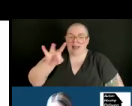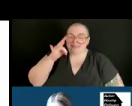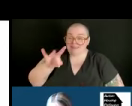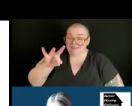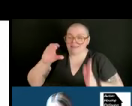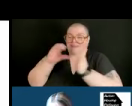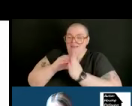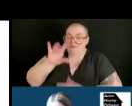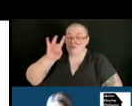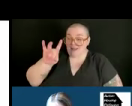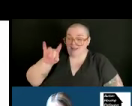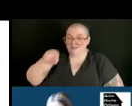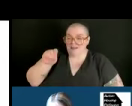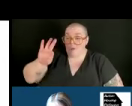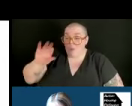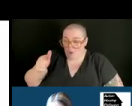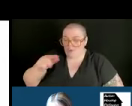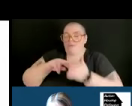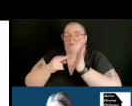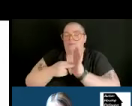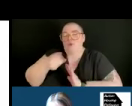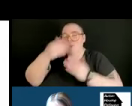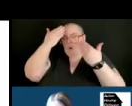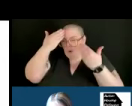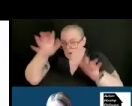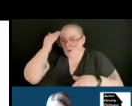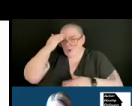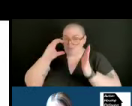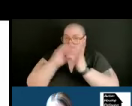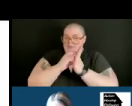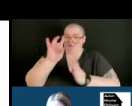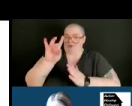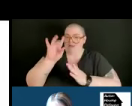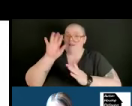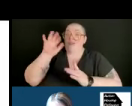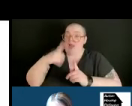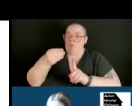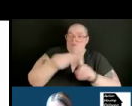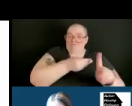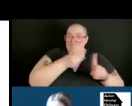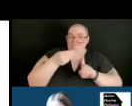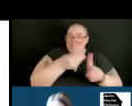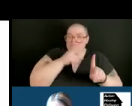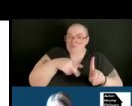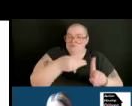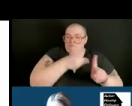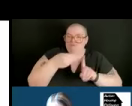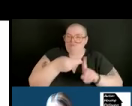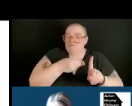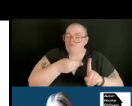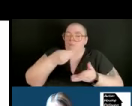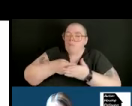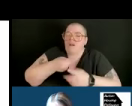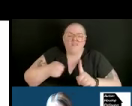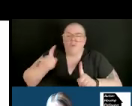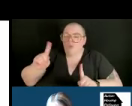www.18section8.org, you're already familiar with the portable Section 8 voucher. It is funded by the federal government and travels with